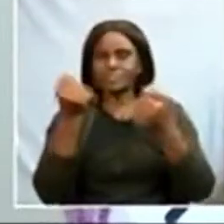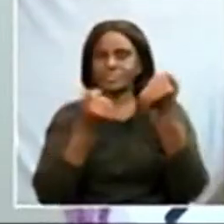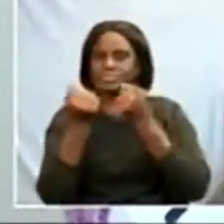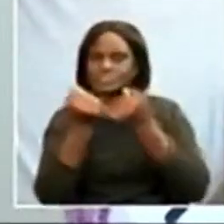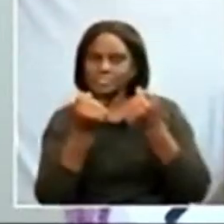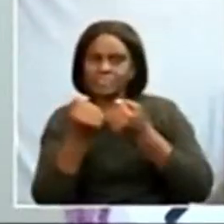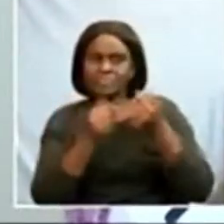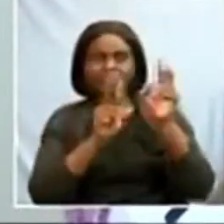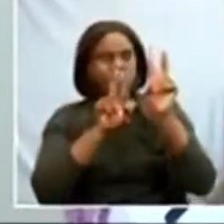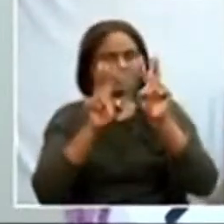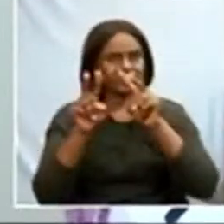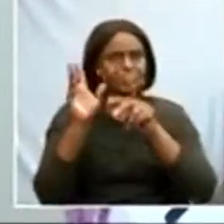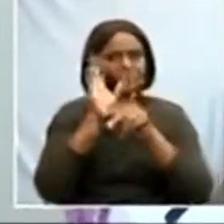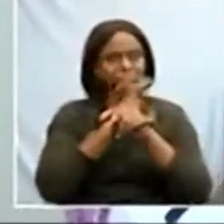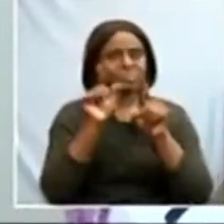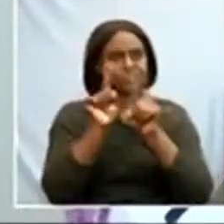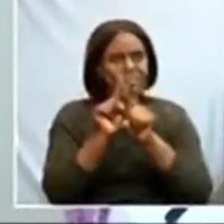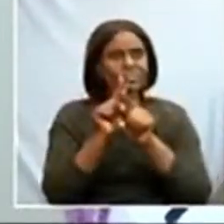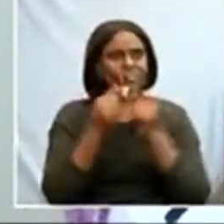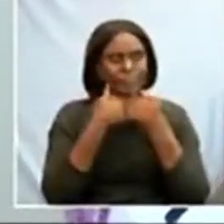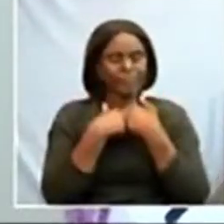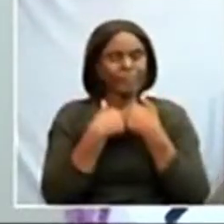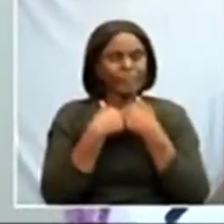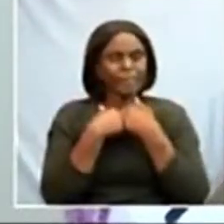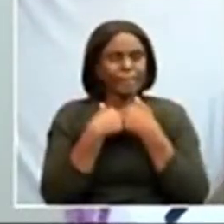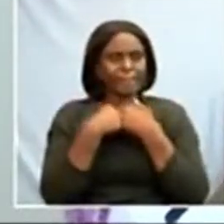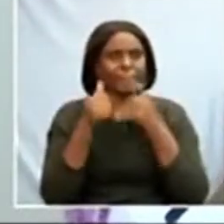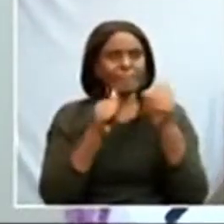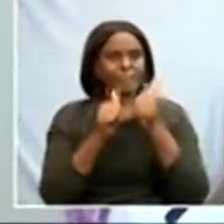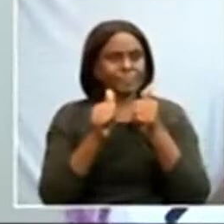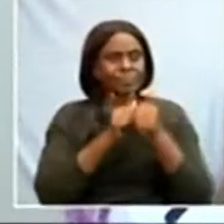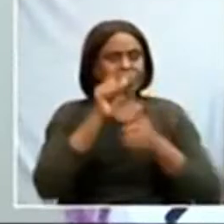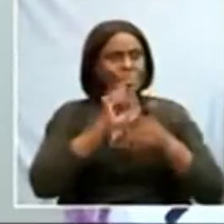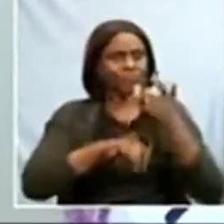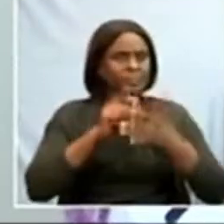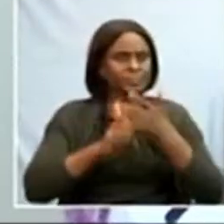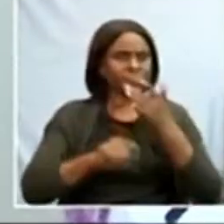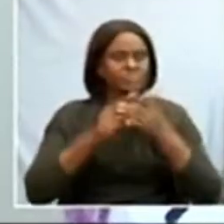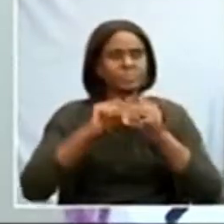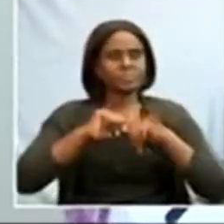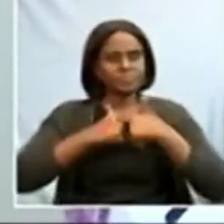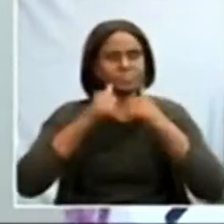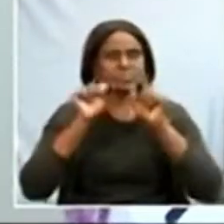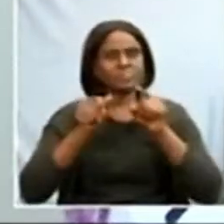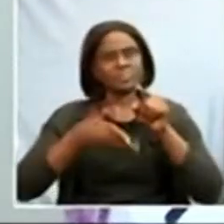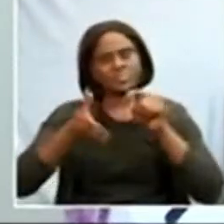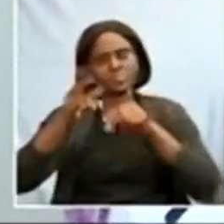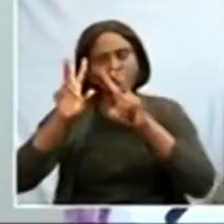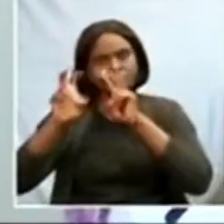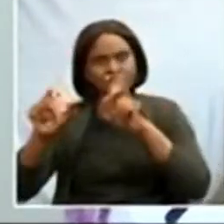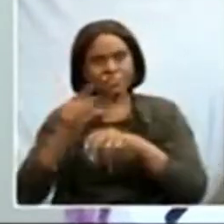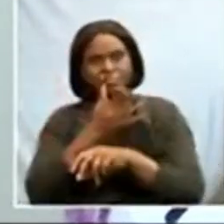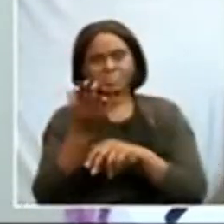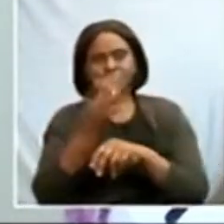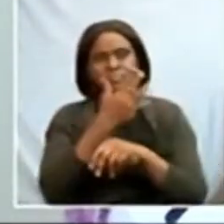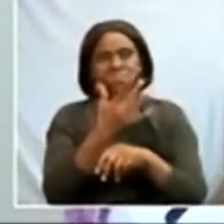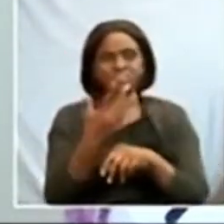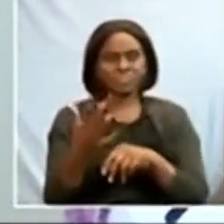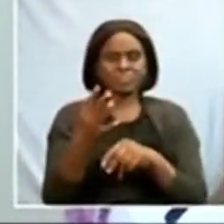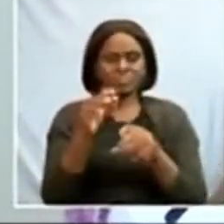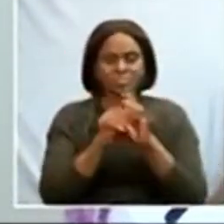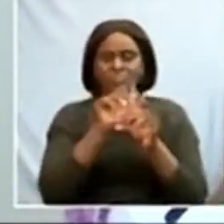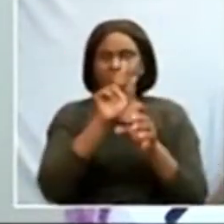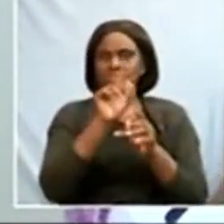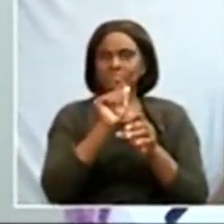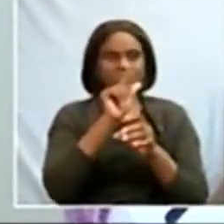the monitoring vehicle, the administrative component, so that we go and check on these things. In